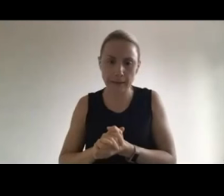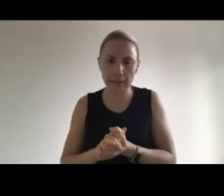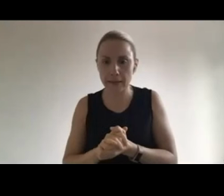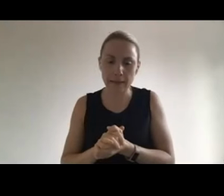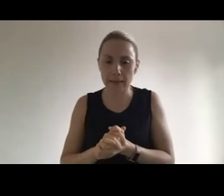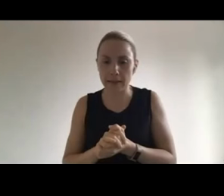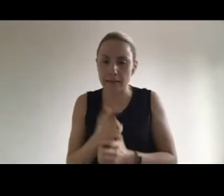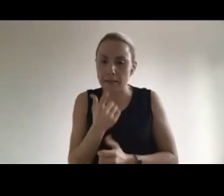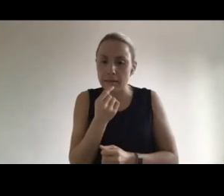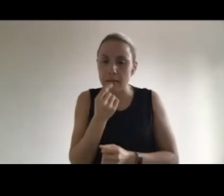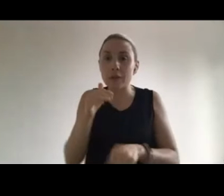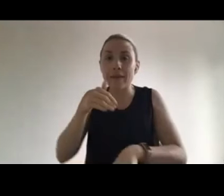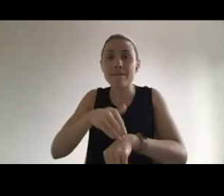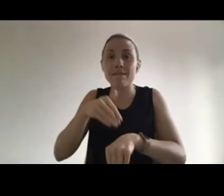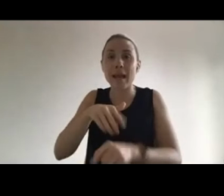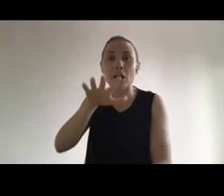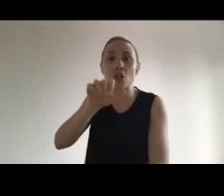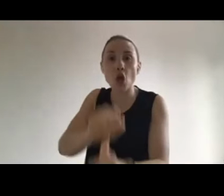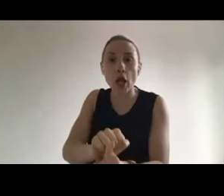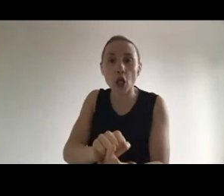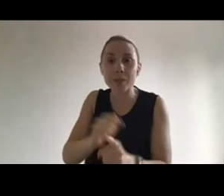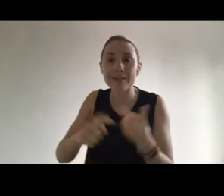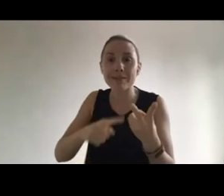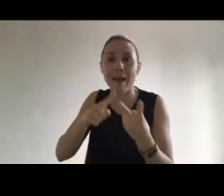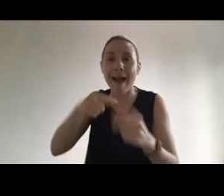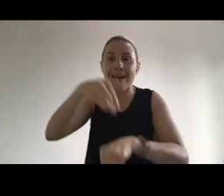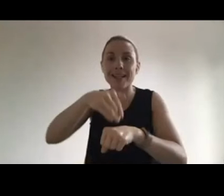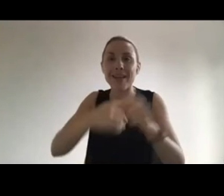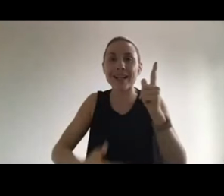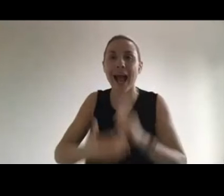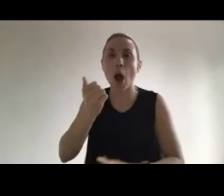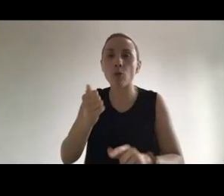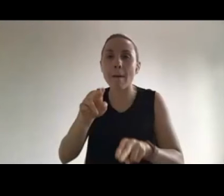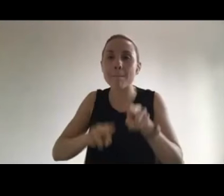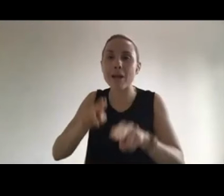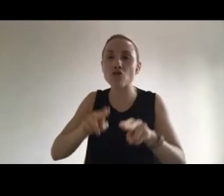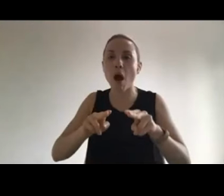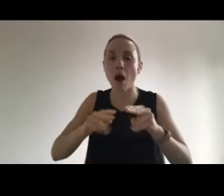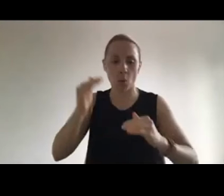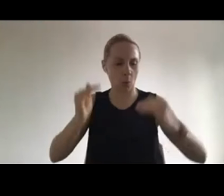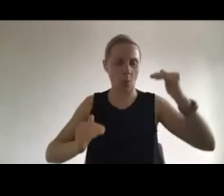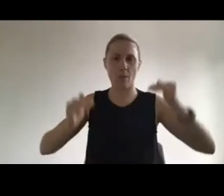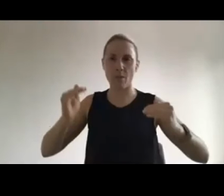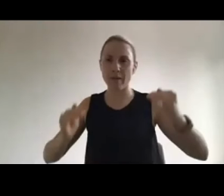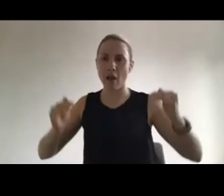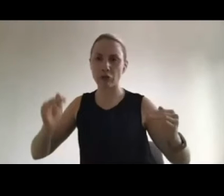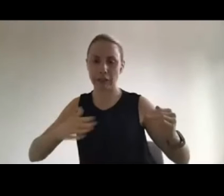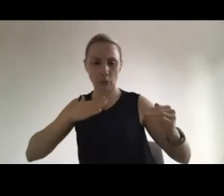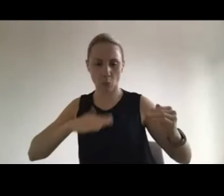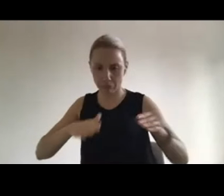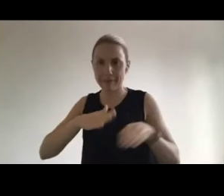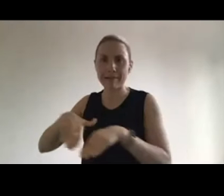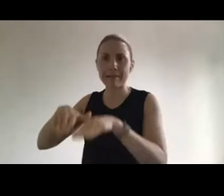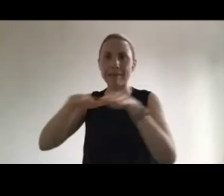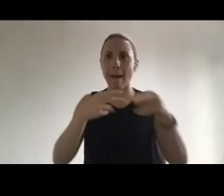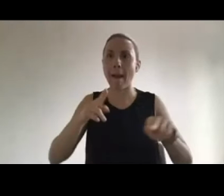and outcome measurements, which is something you don't necessarily want when you're in the middle of a trial.